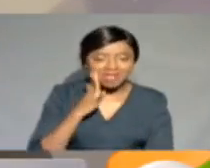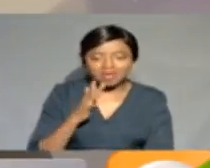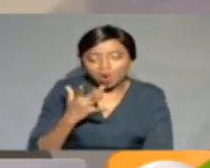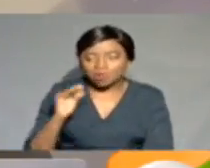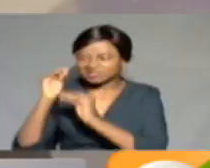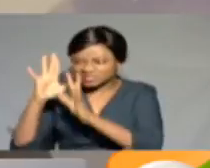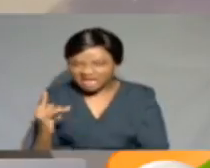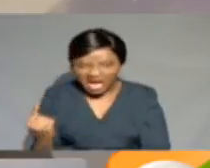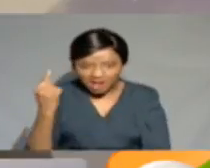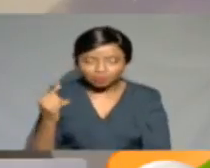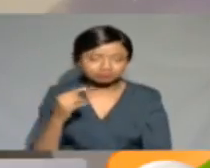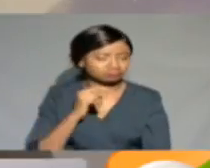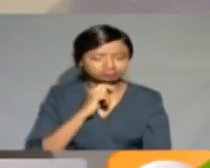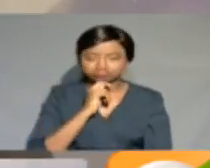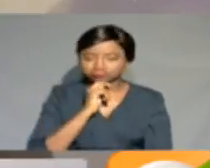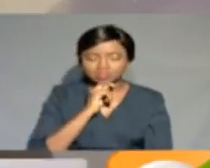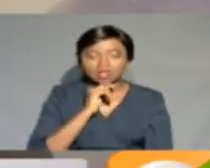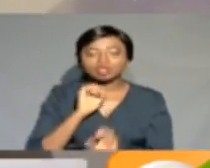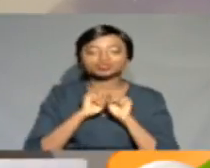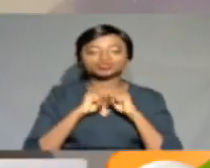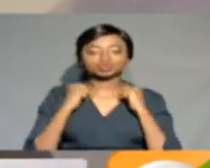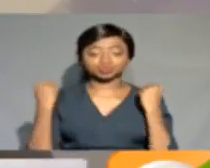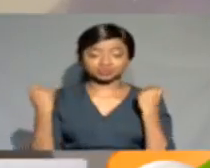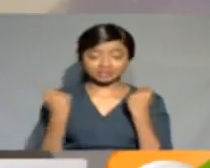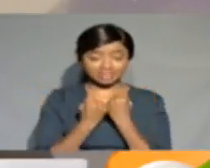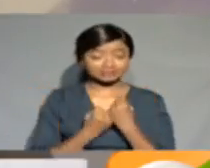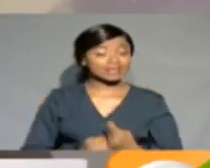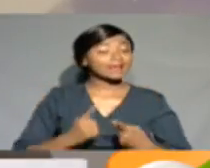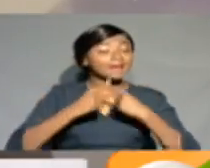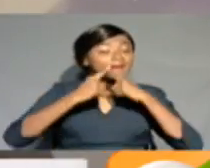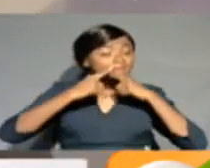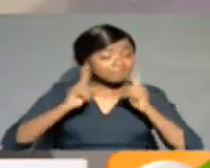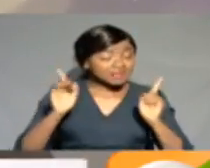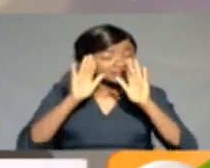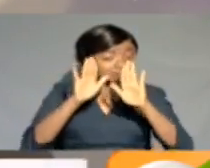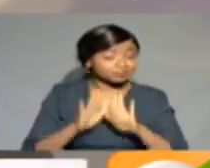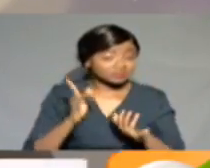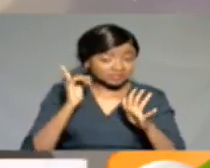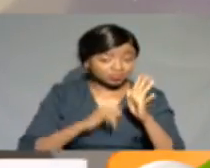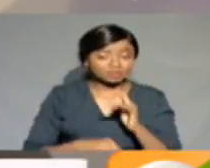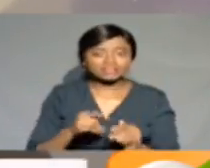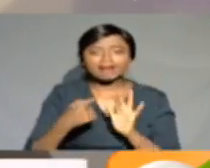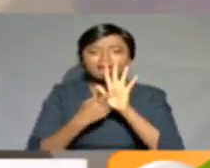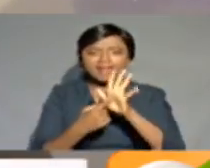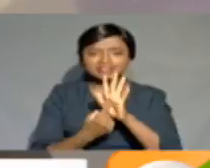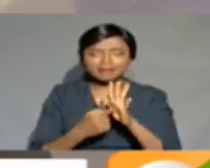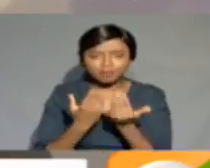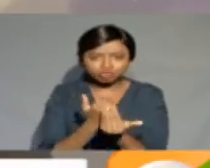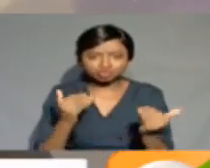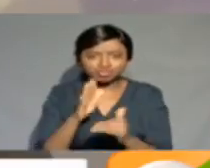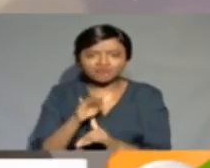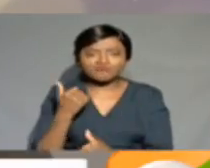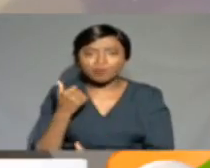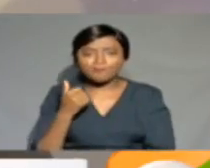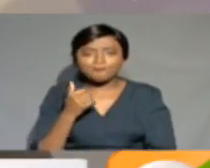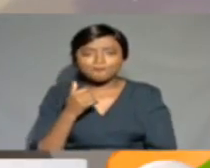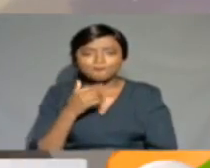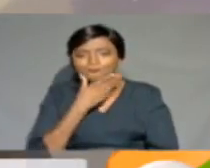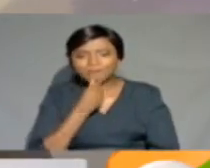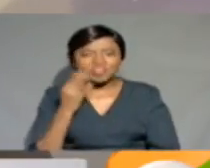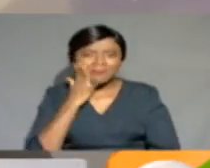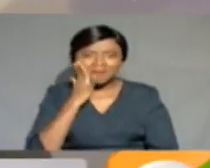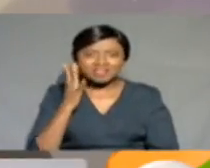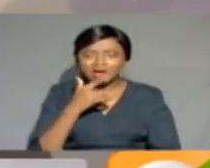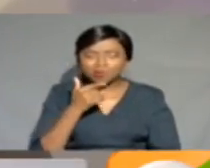to the teachers only. However, from home, especially children who come from families that are violent or